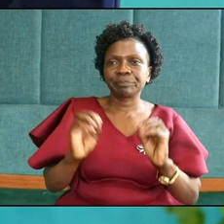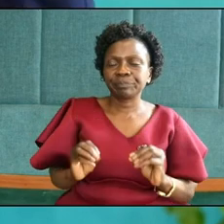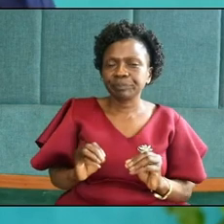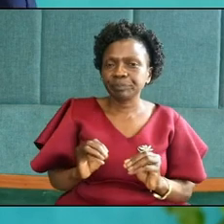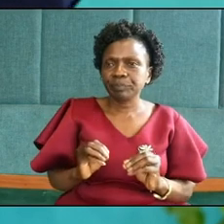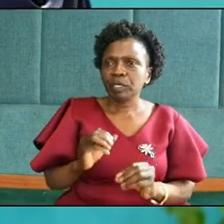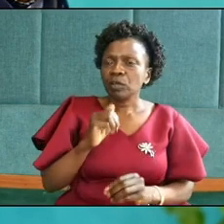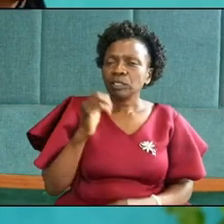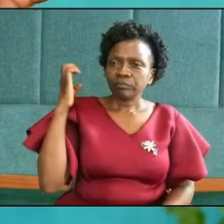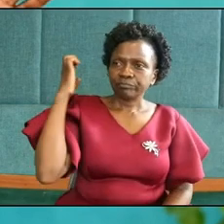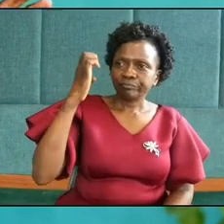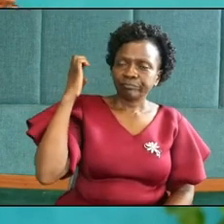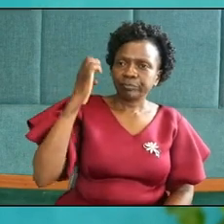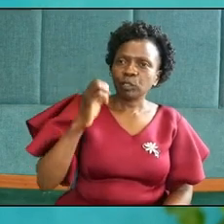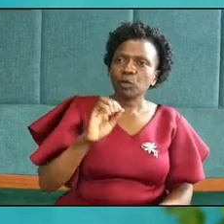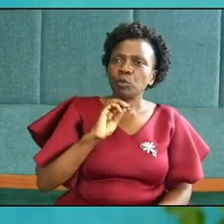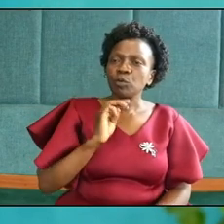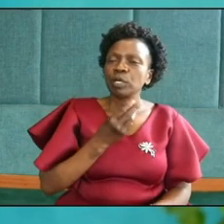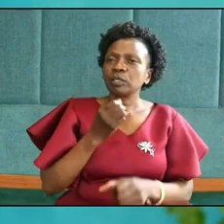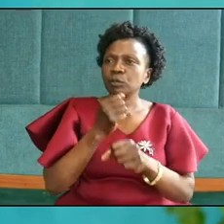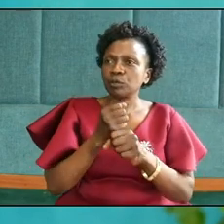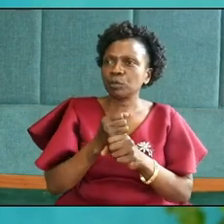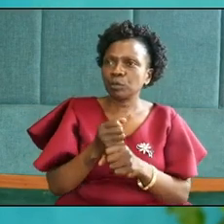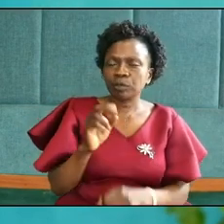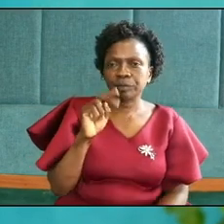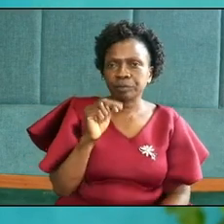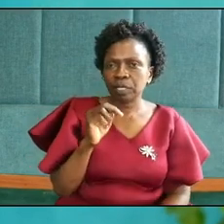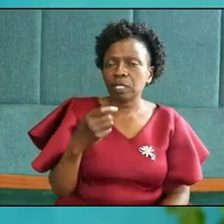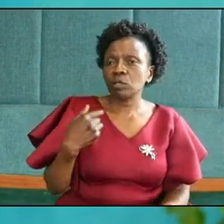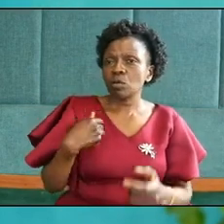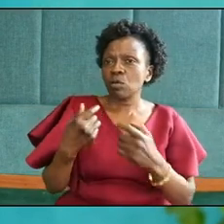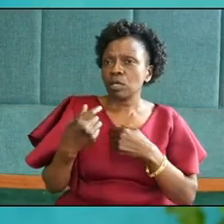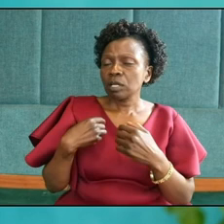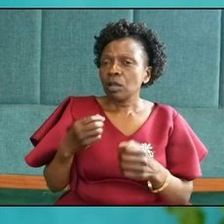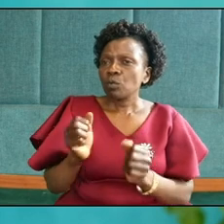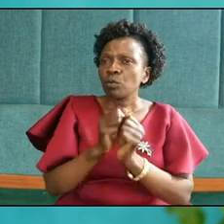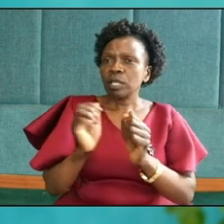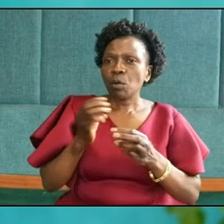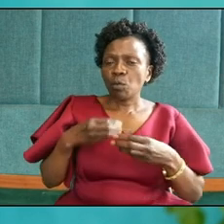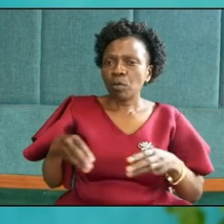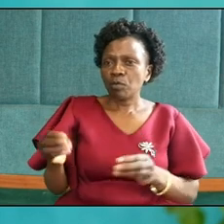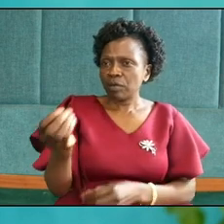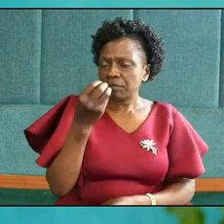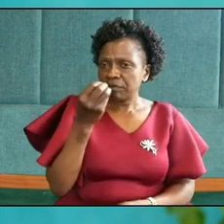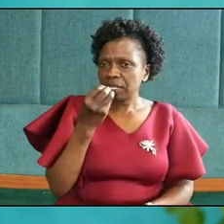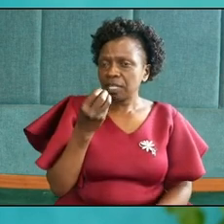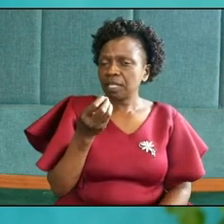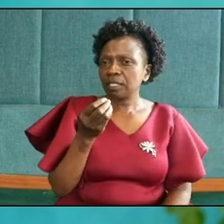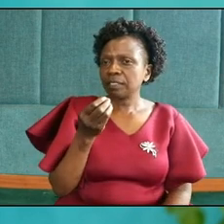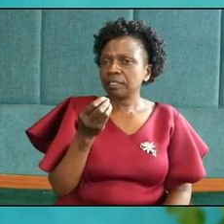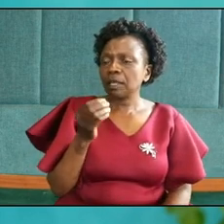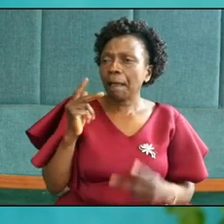just the evangelistic campaigns we do. He is so concerned with the way we feed the hungry.